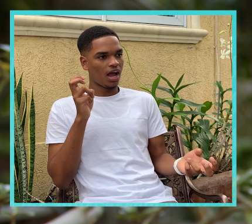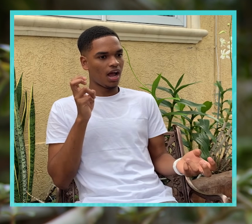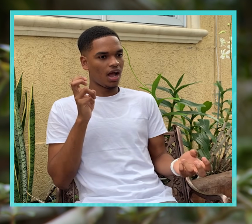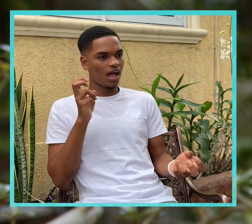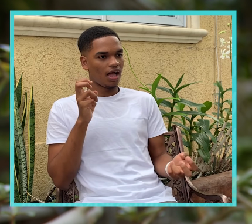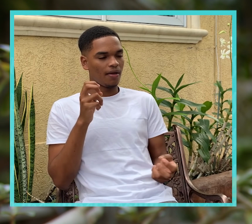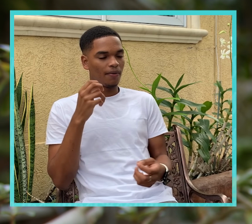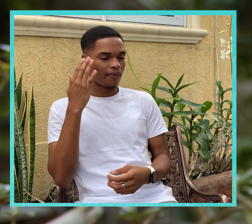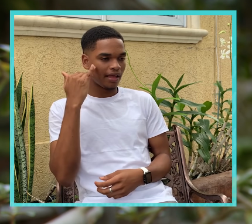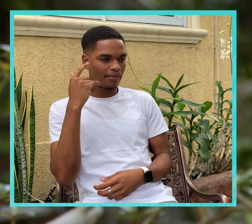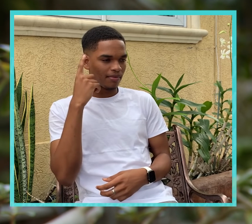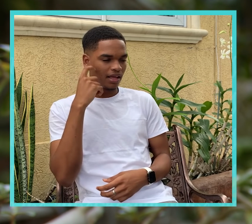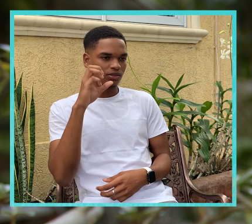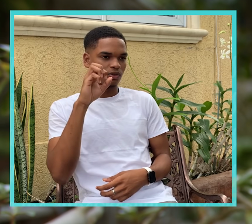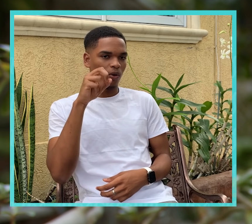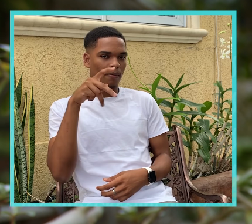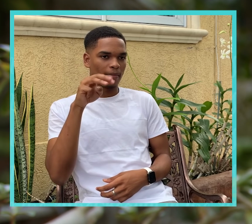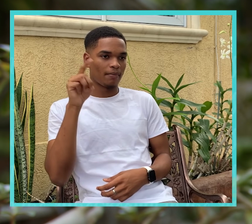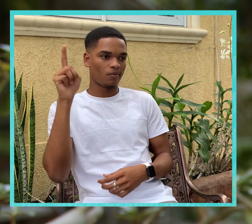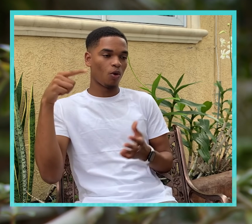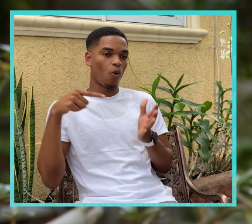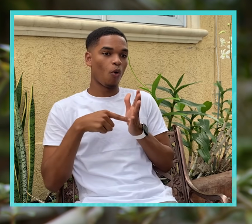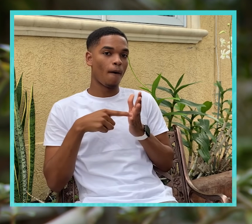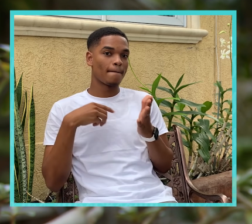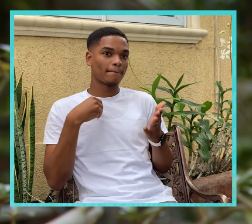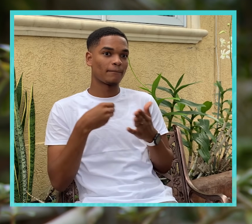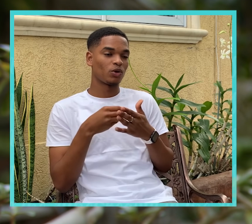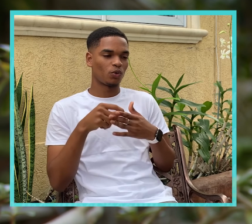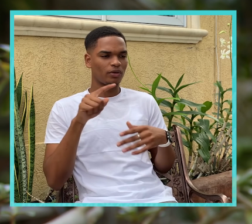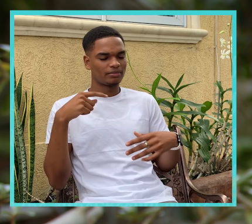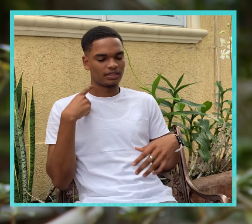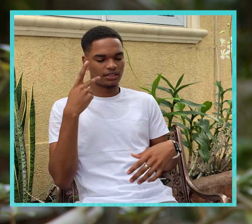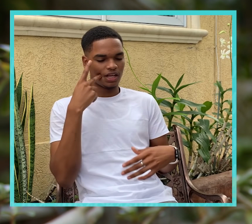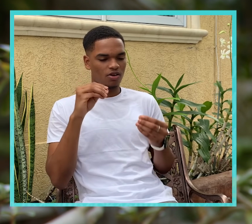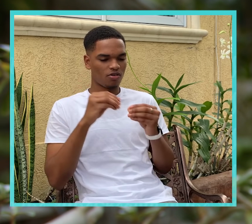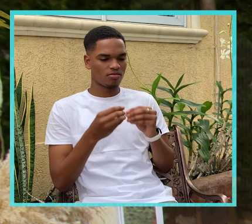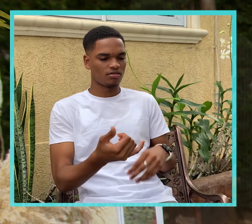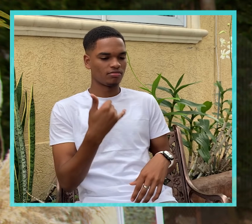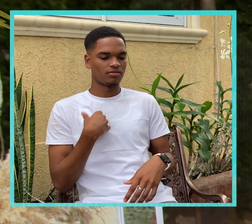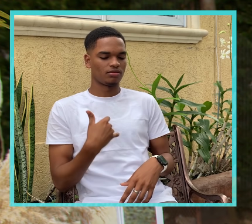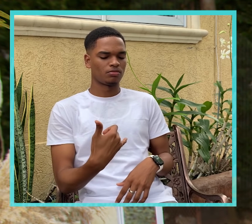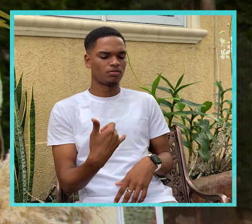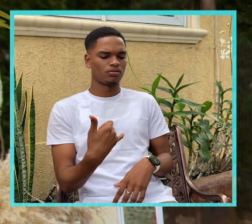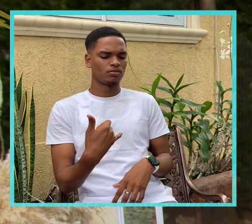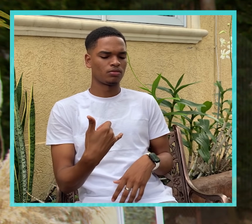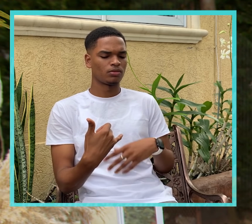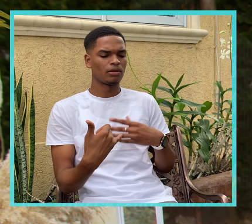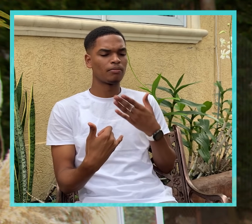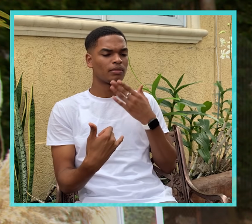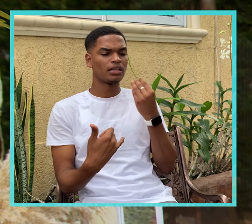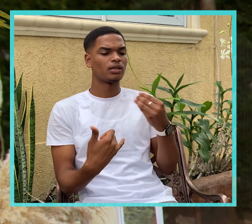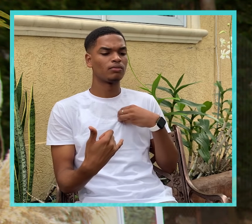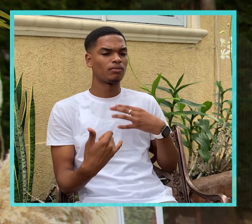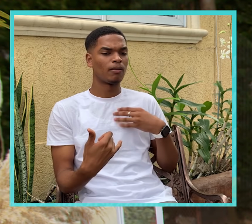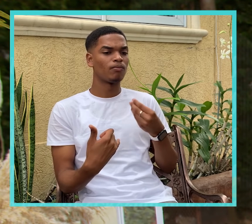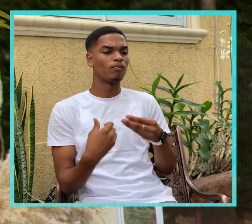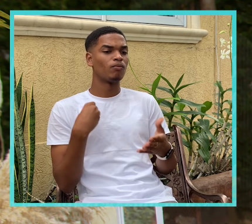side joke, OPM had owed me some money. Right. So when I saw the number, I'm like, you better be calling me, but I